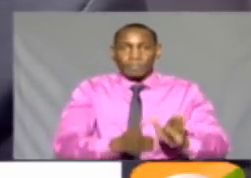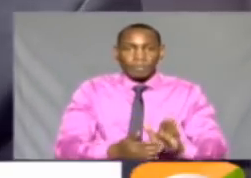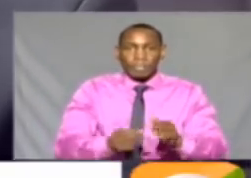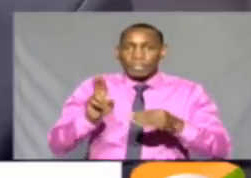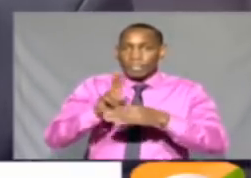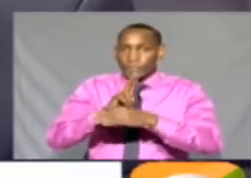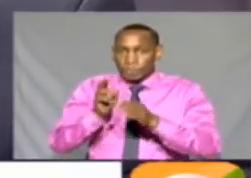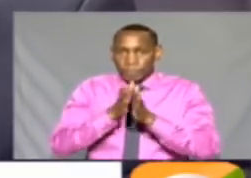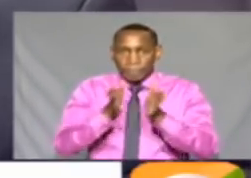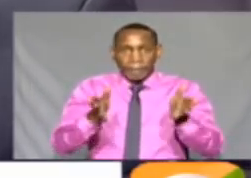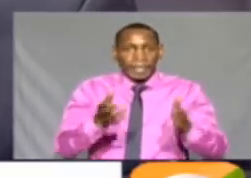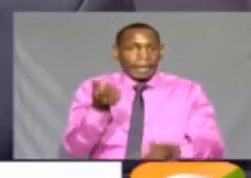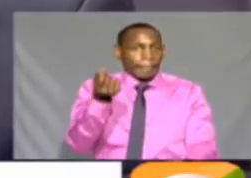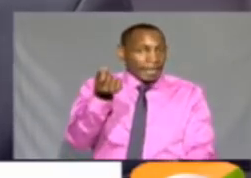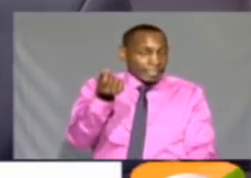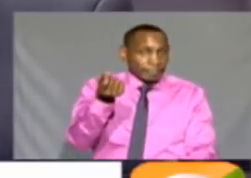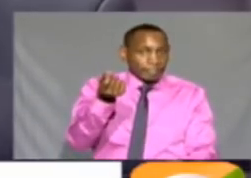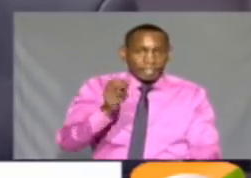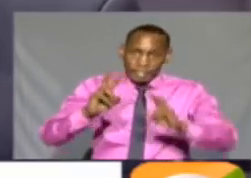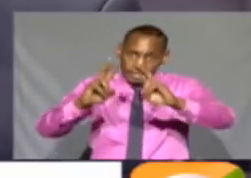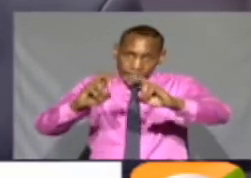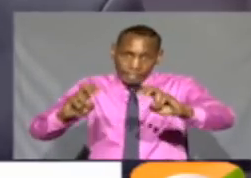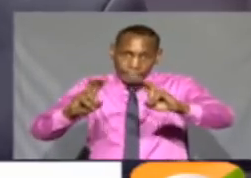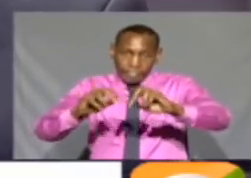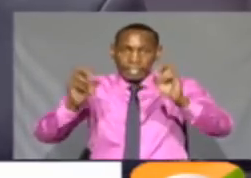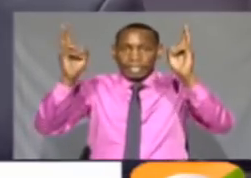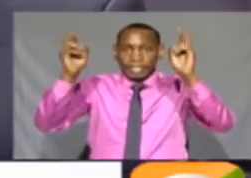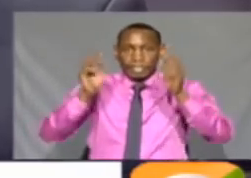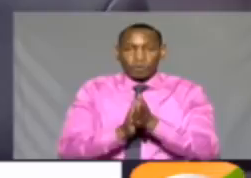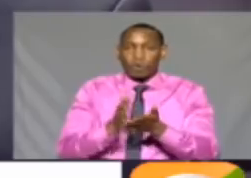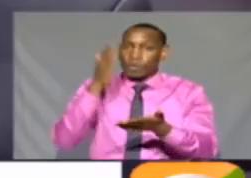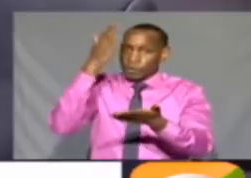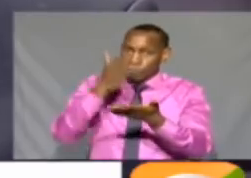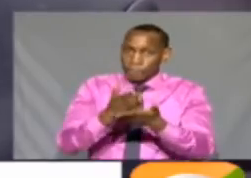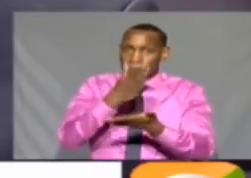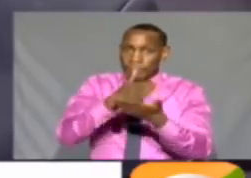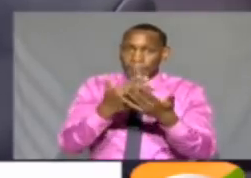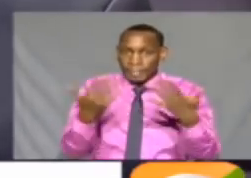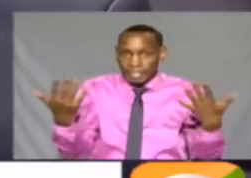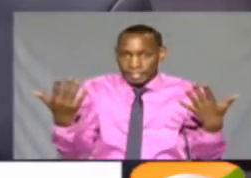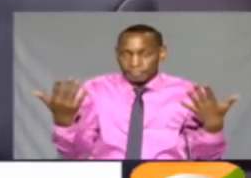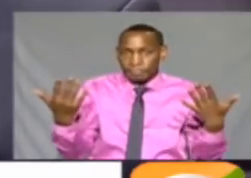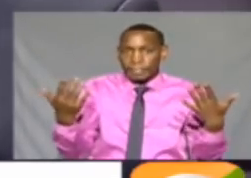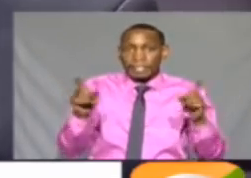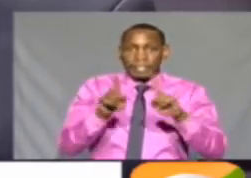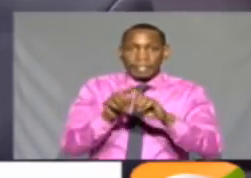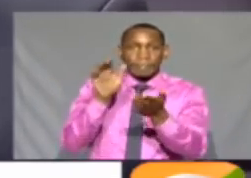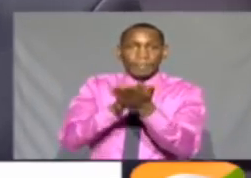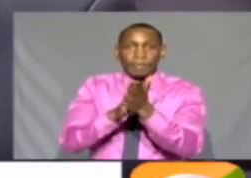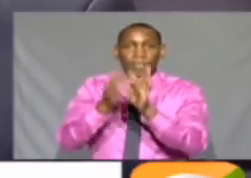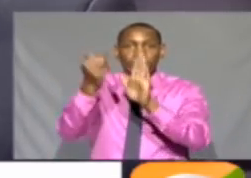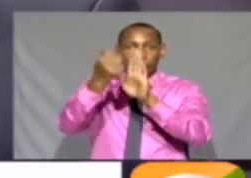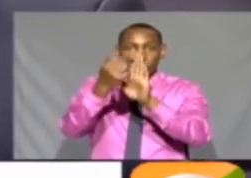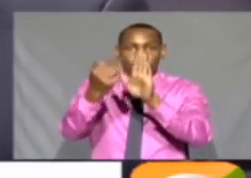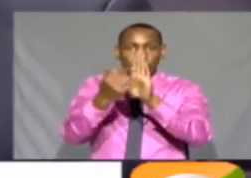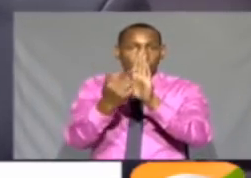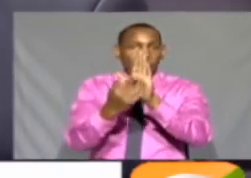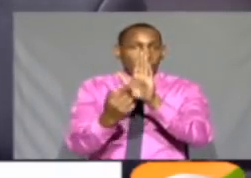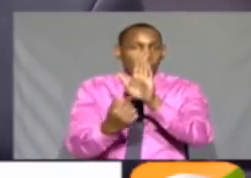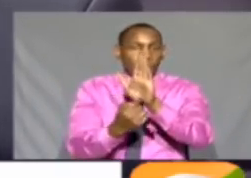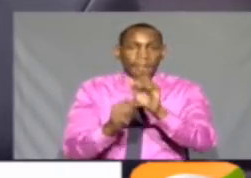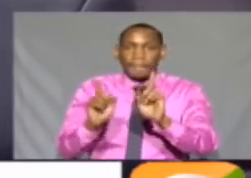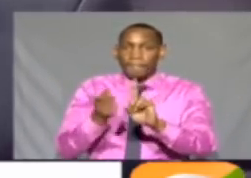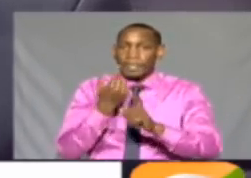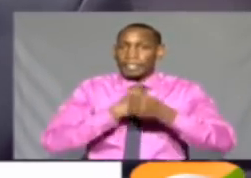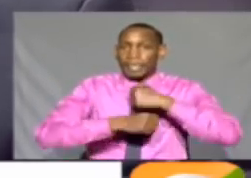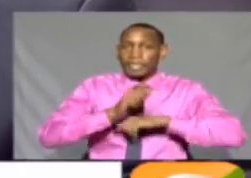used public resources to investigate a matter or to ascertain certain things and has made certain recommendations, then the